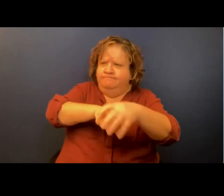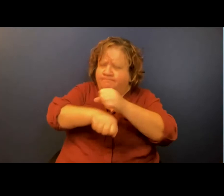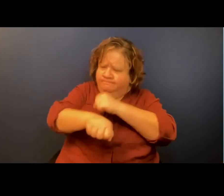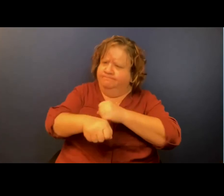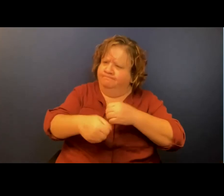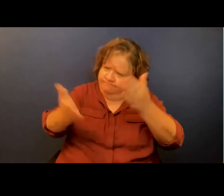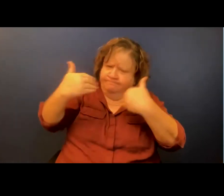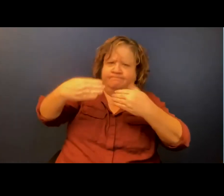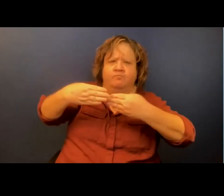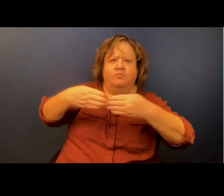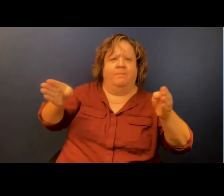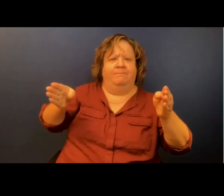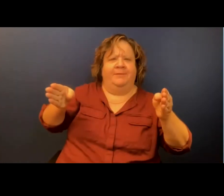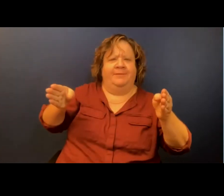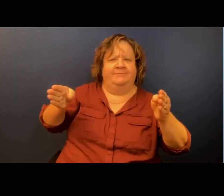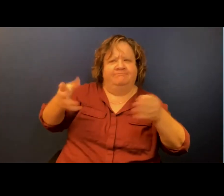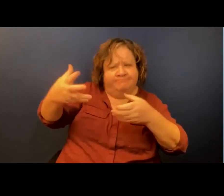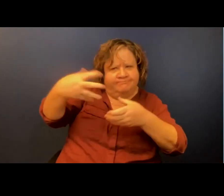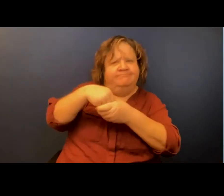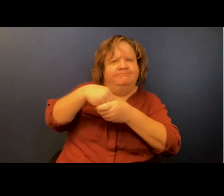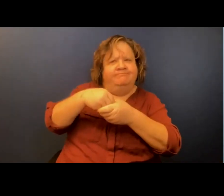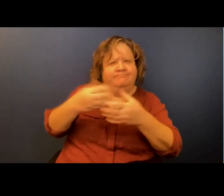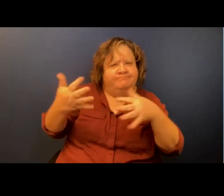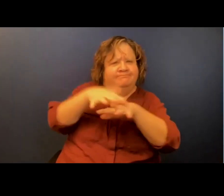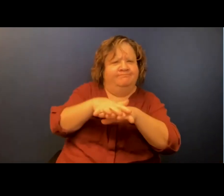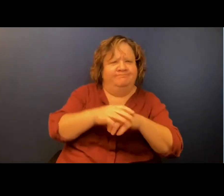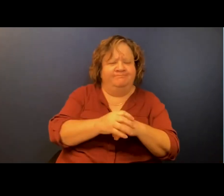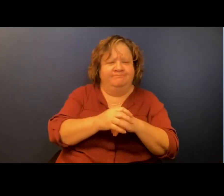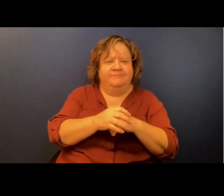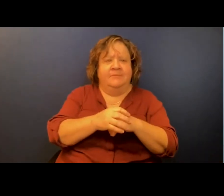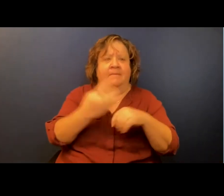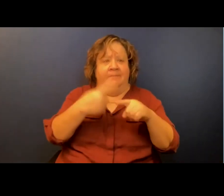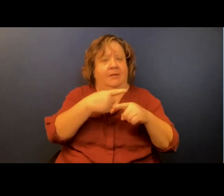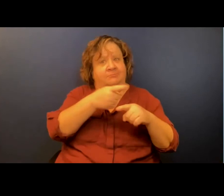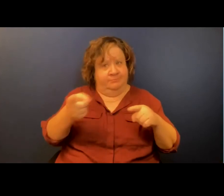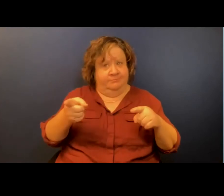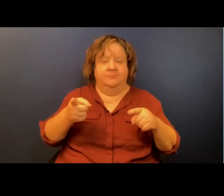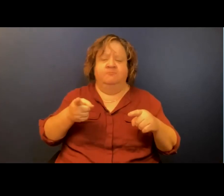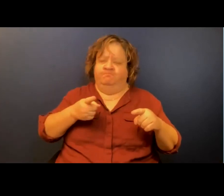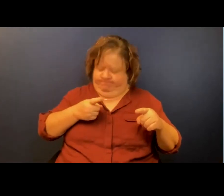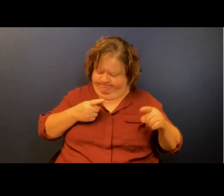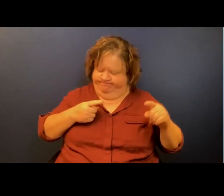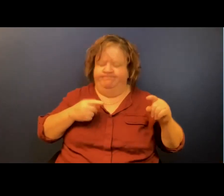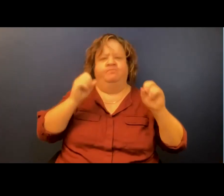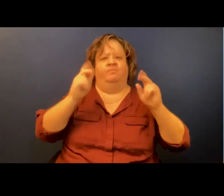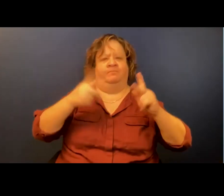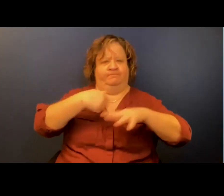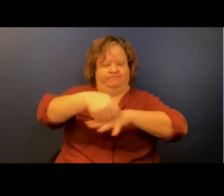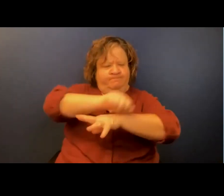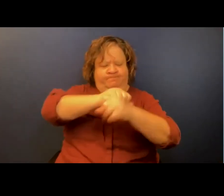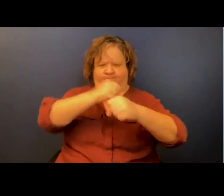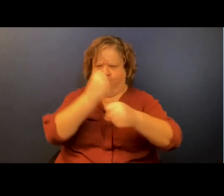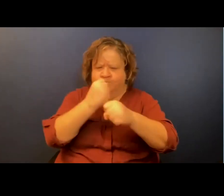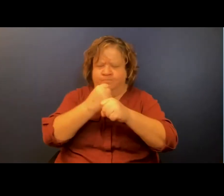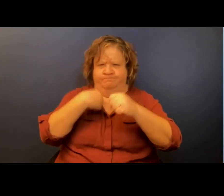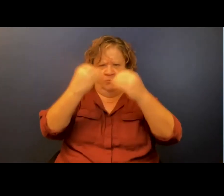do the learning and bringing in the resources and really making disability inclusion a priority. But